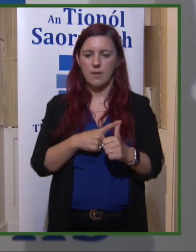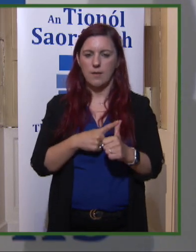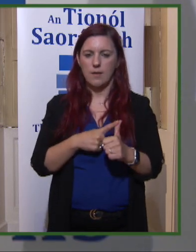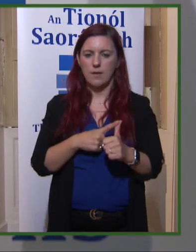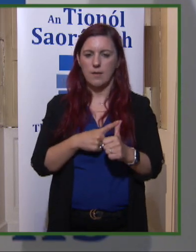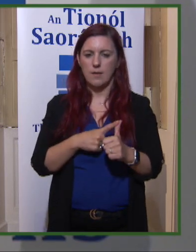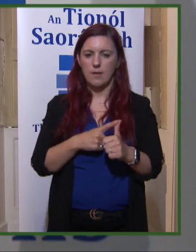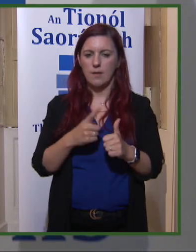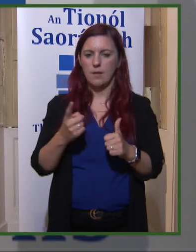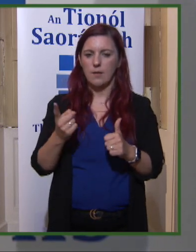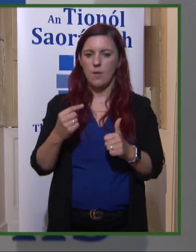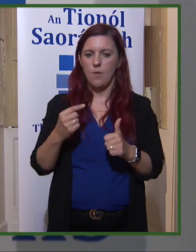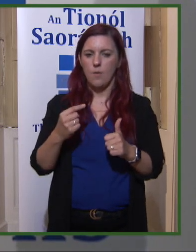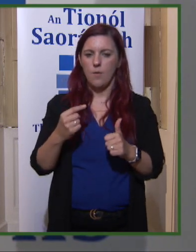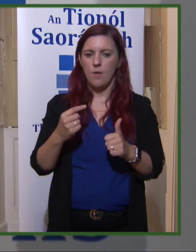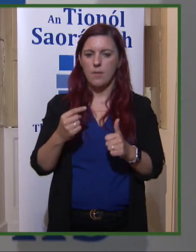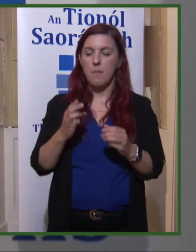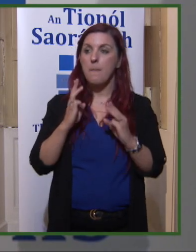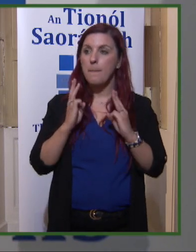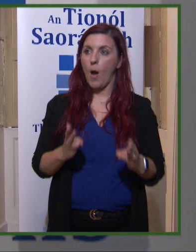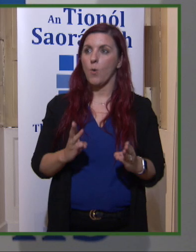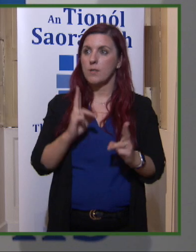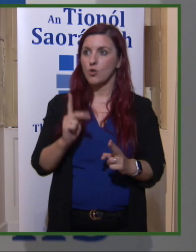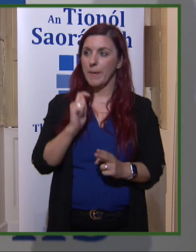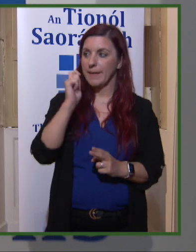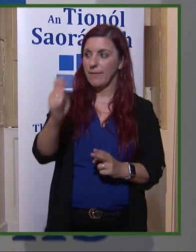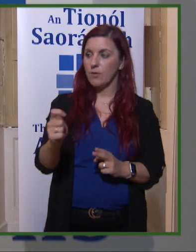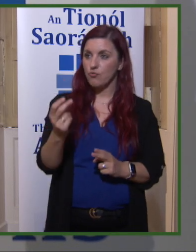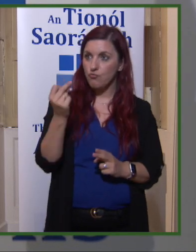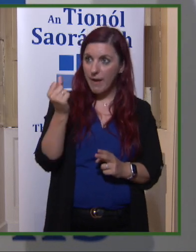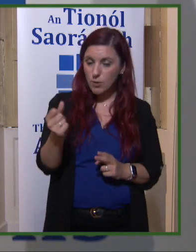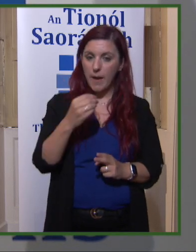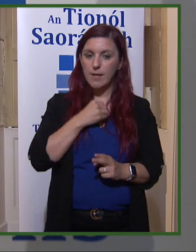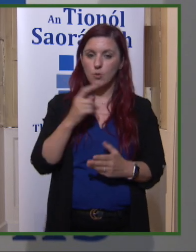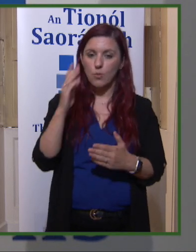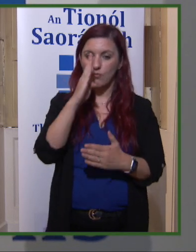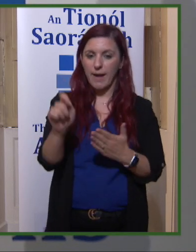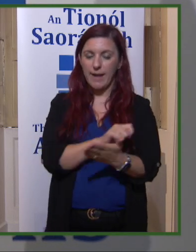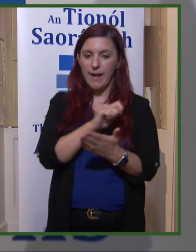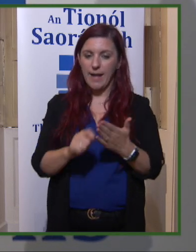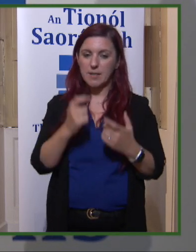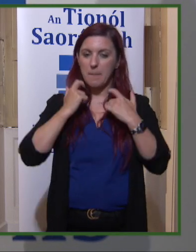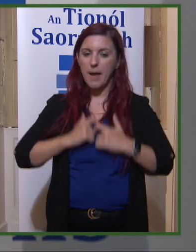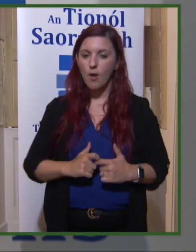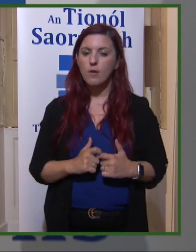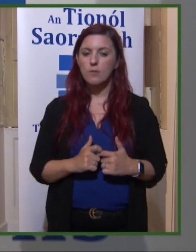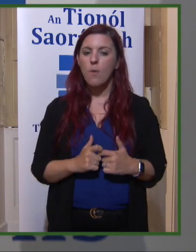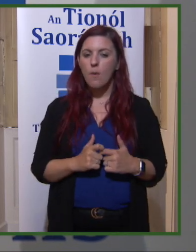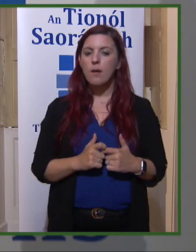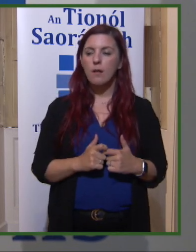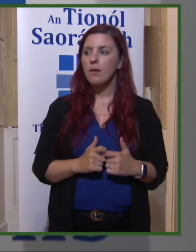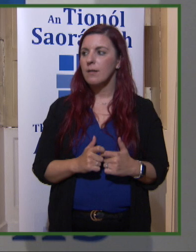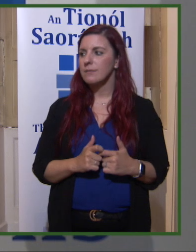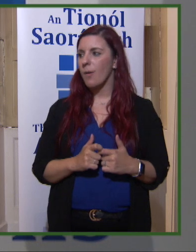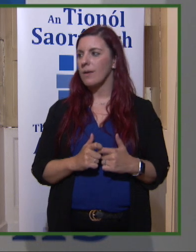to the directly elected mayor. And in the ones that we're going to read out now, that you can put a tick beside, the Assembly has